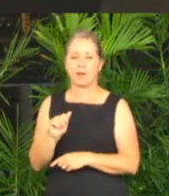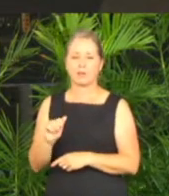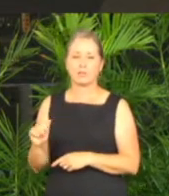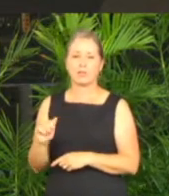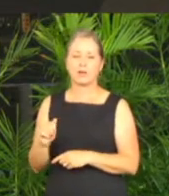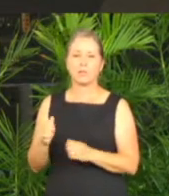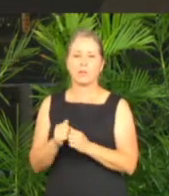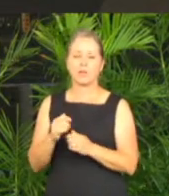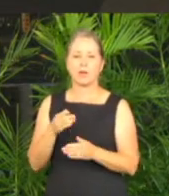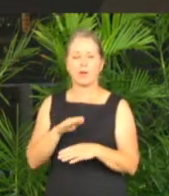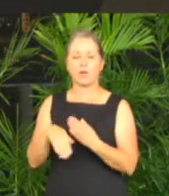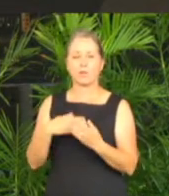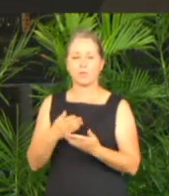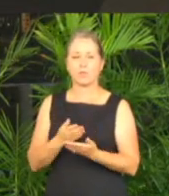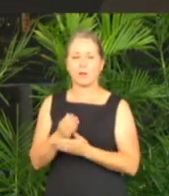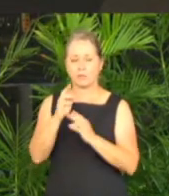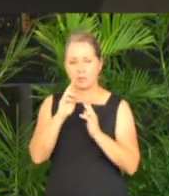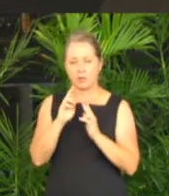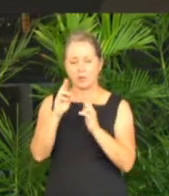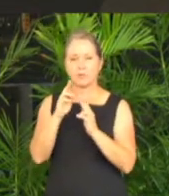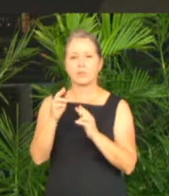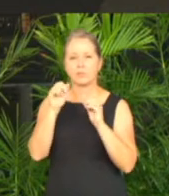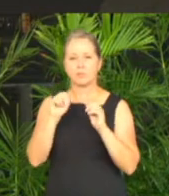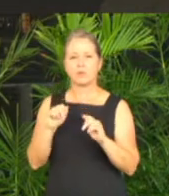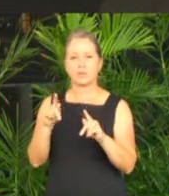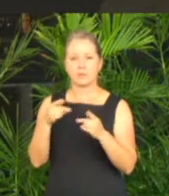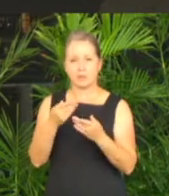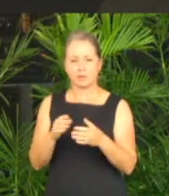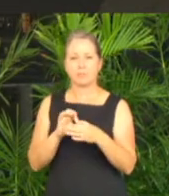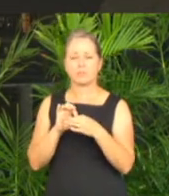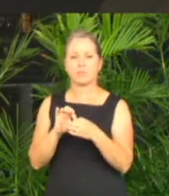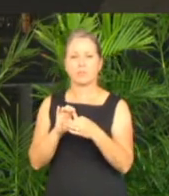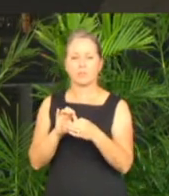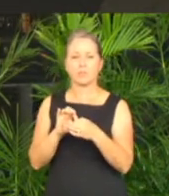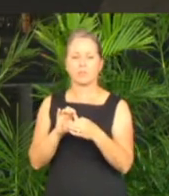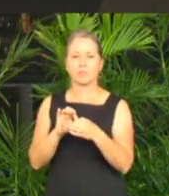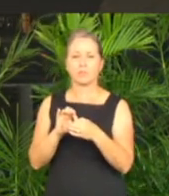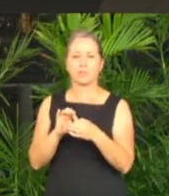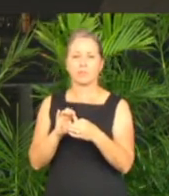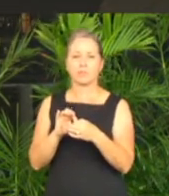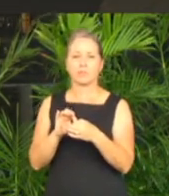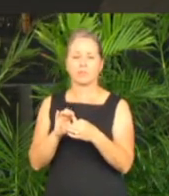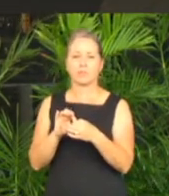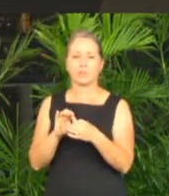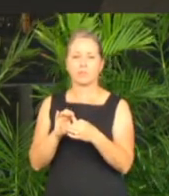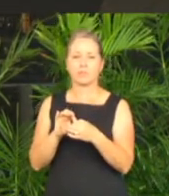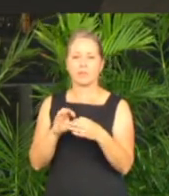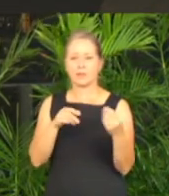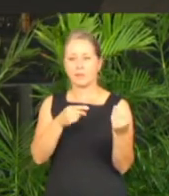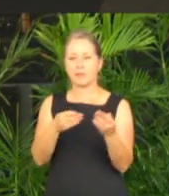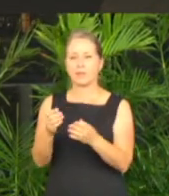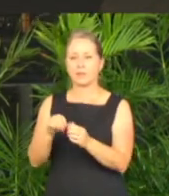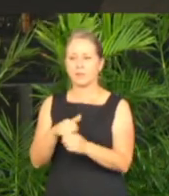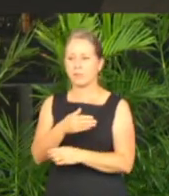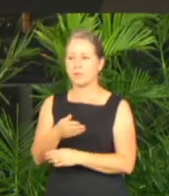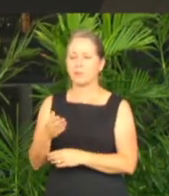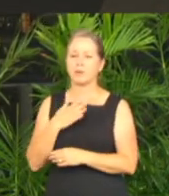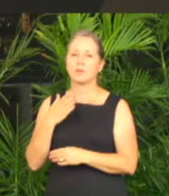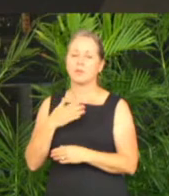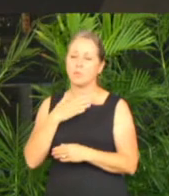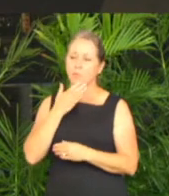all rights, honors, and privileges thereunto appertaining. I extend to each of you my